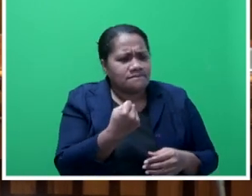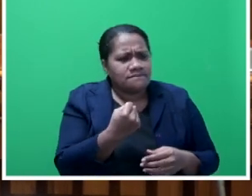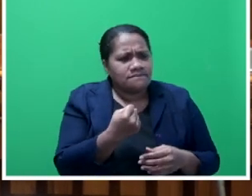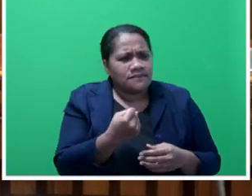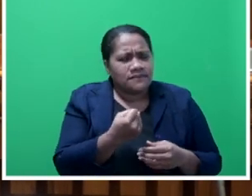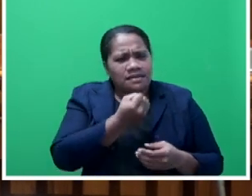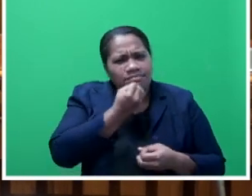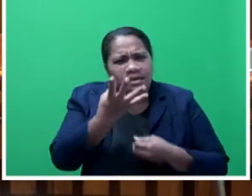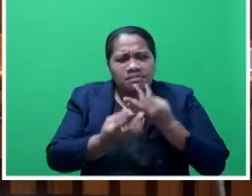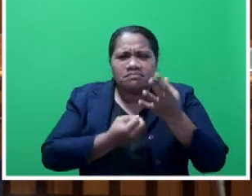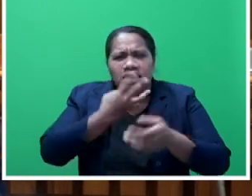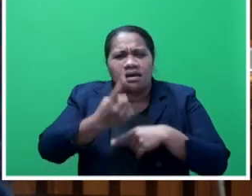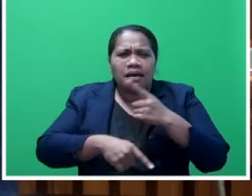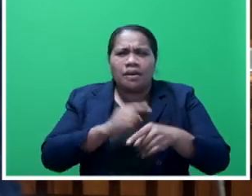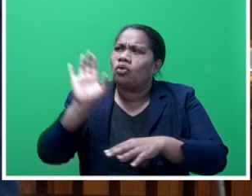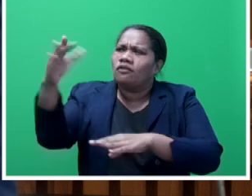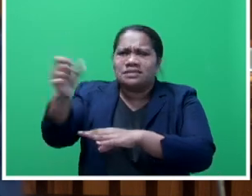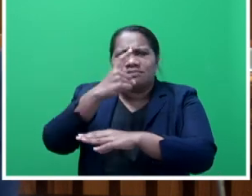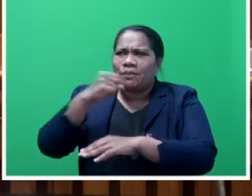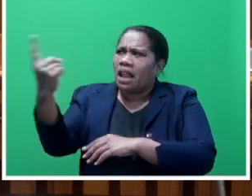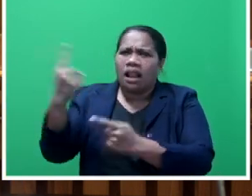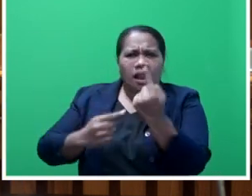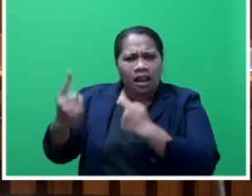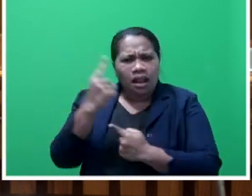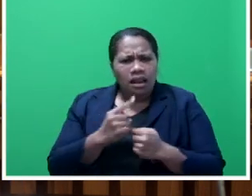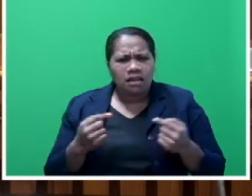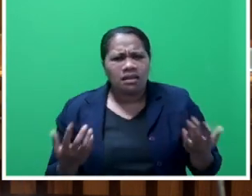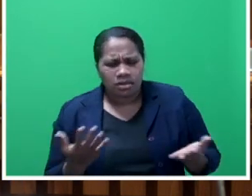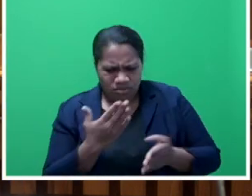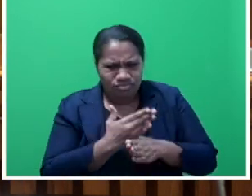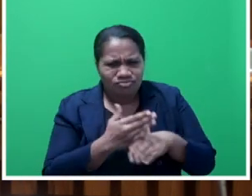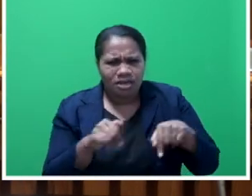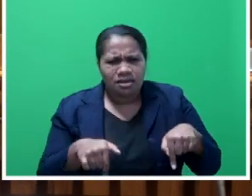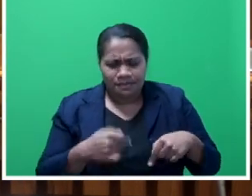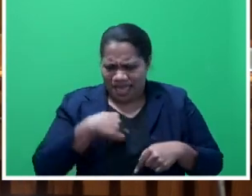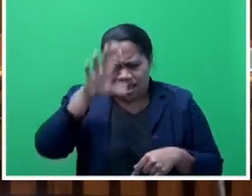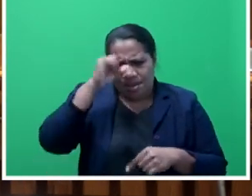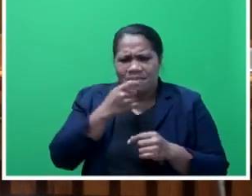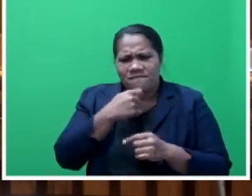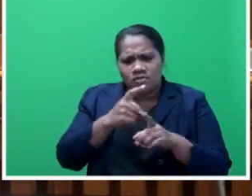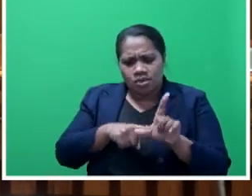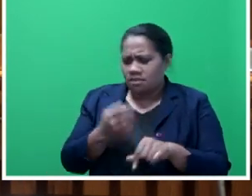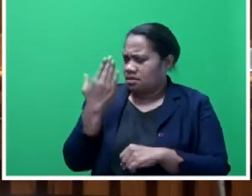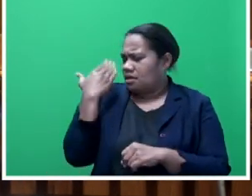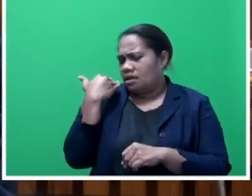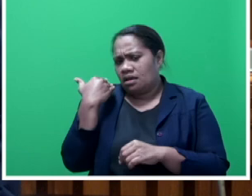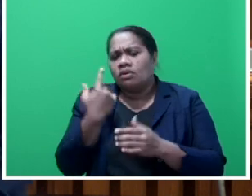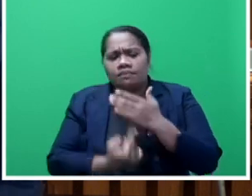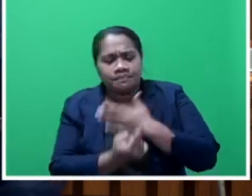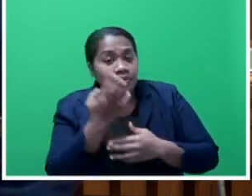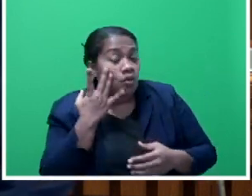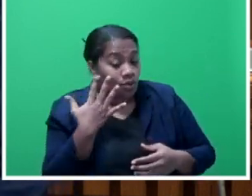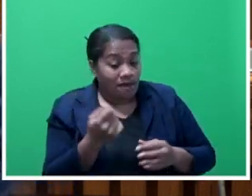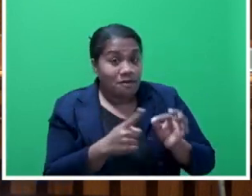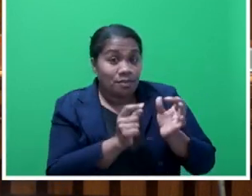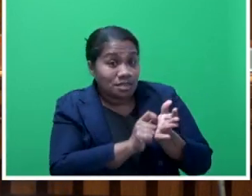expatriates. This obsession with expatriates. I remember a few years ago, when we had the permanent secretaries,